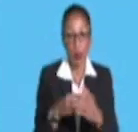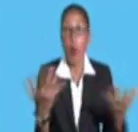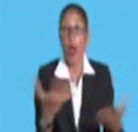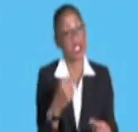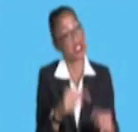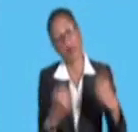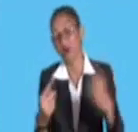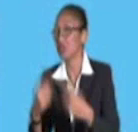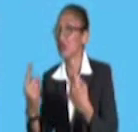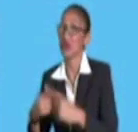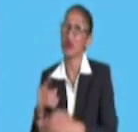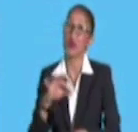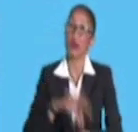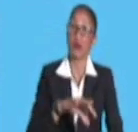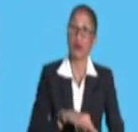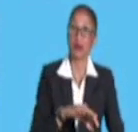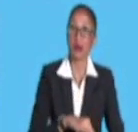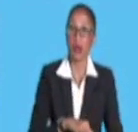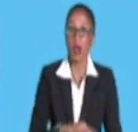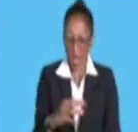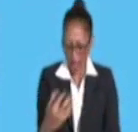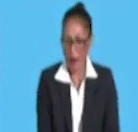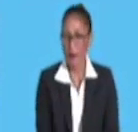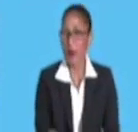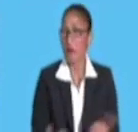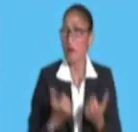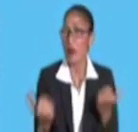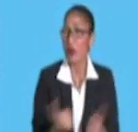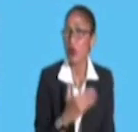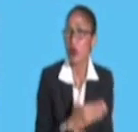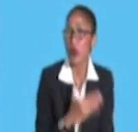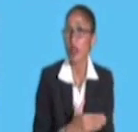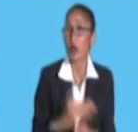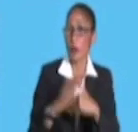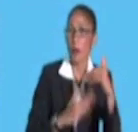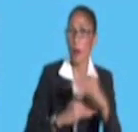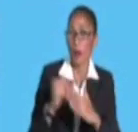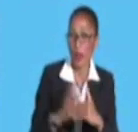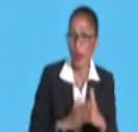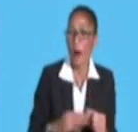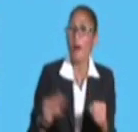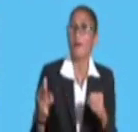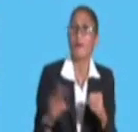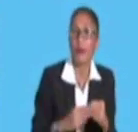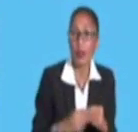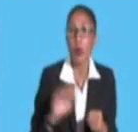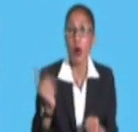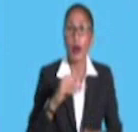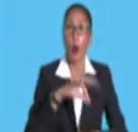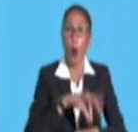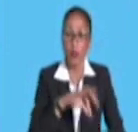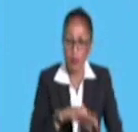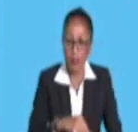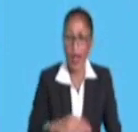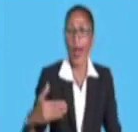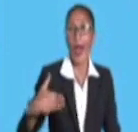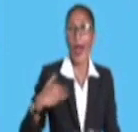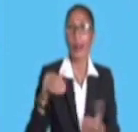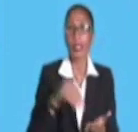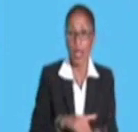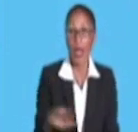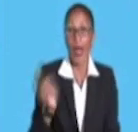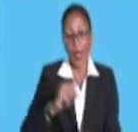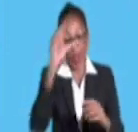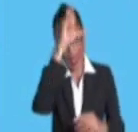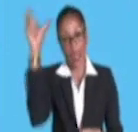hospitals. Substantial investment have been made in the construction and upgrading of hospitals, health centers, and nursing